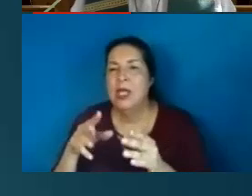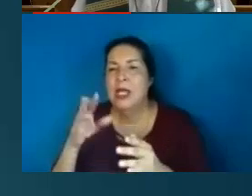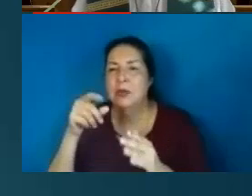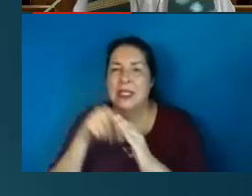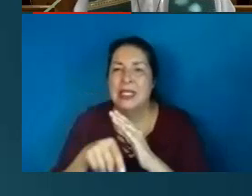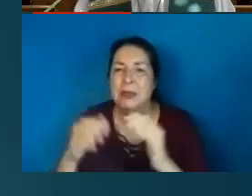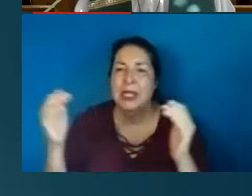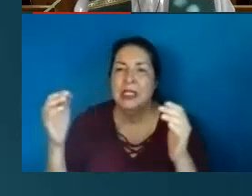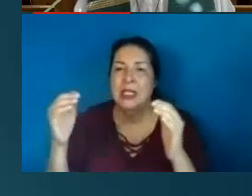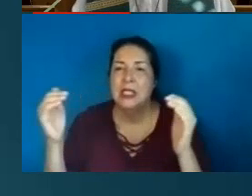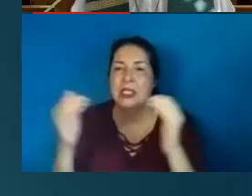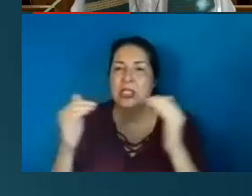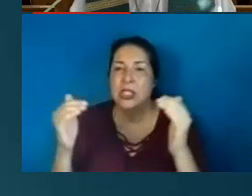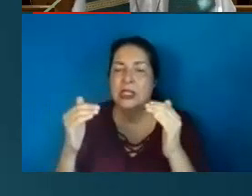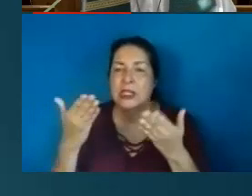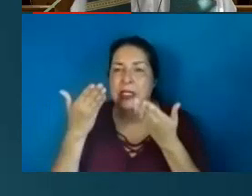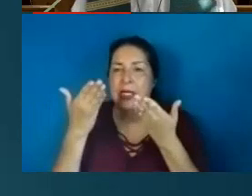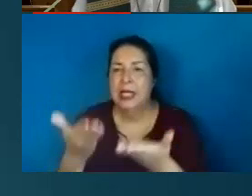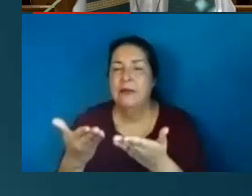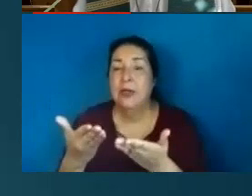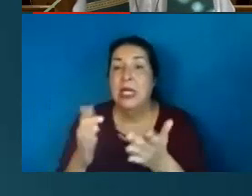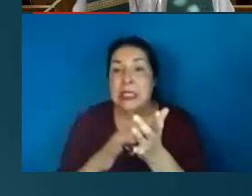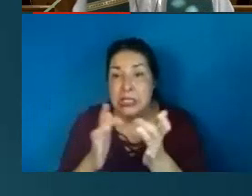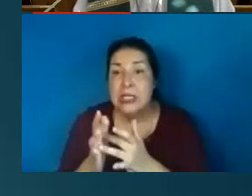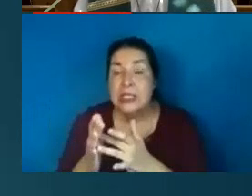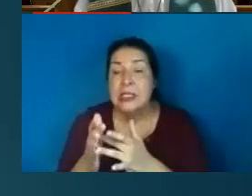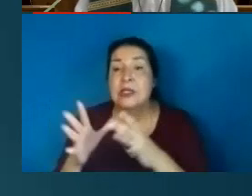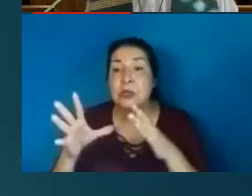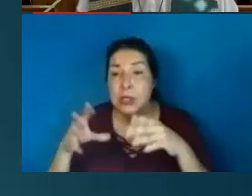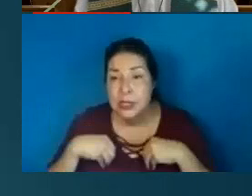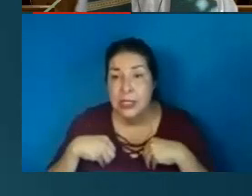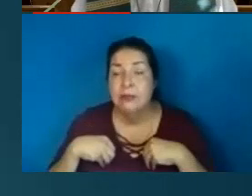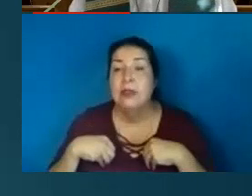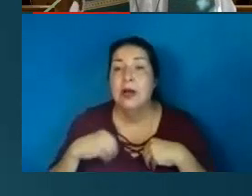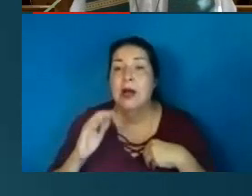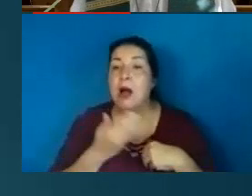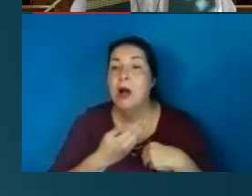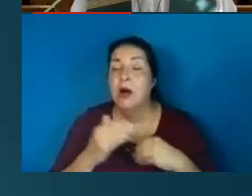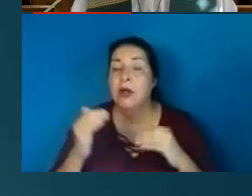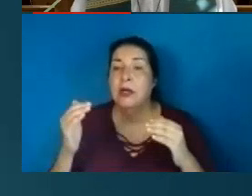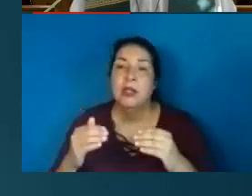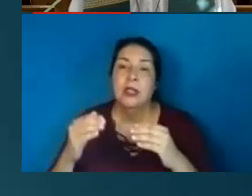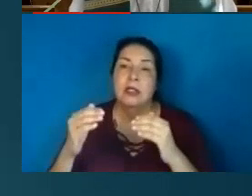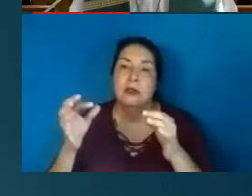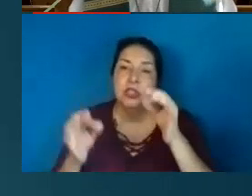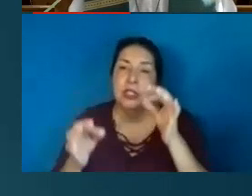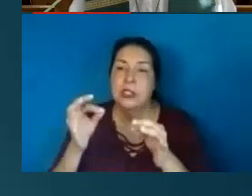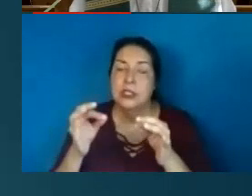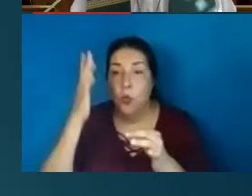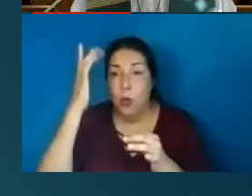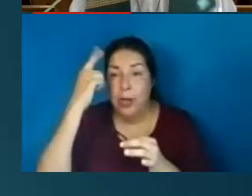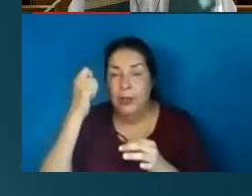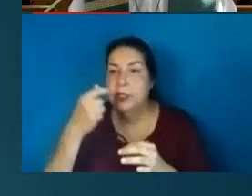gave. Jesus received our justice for us because we couldn't turn our backs on our